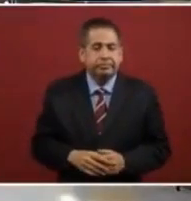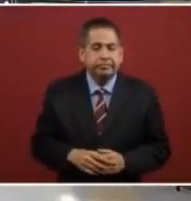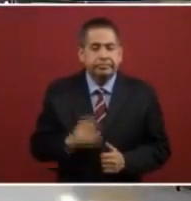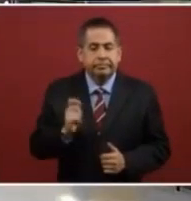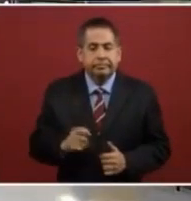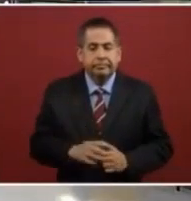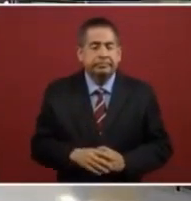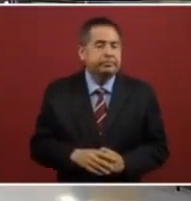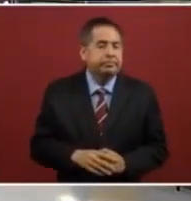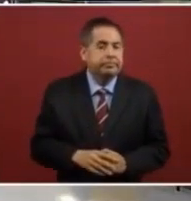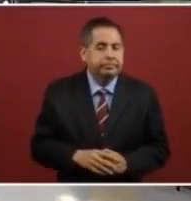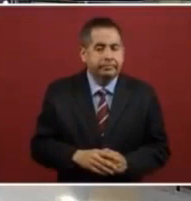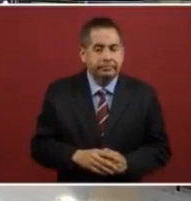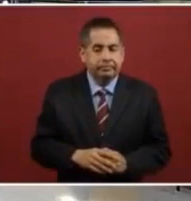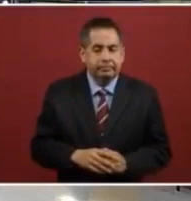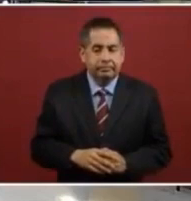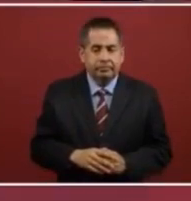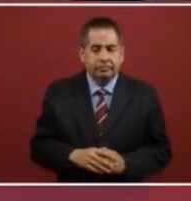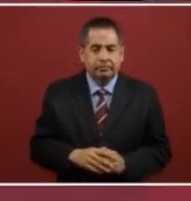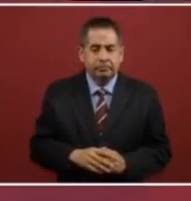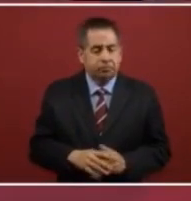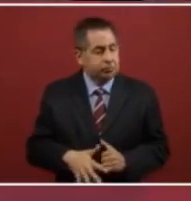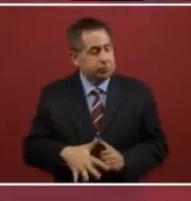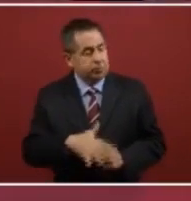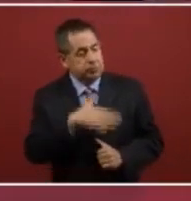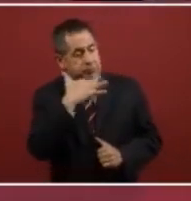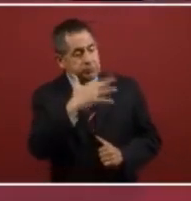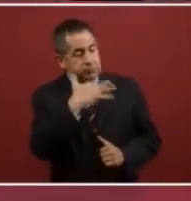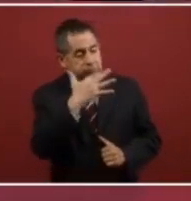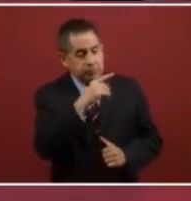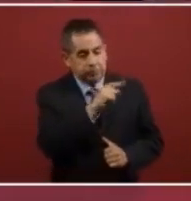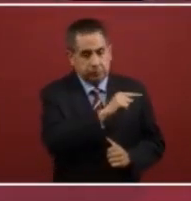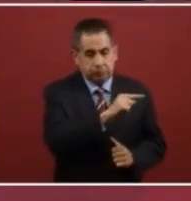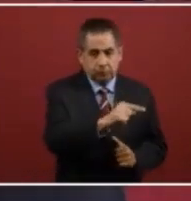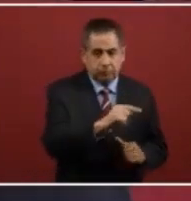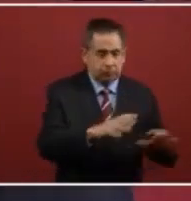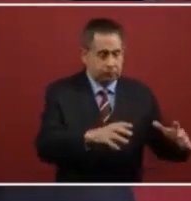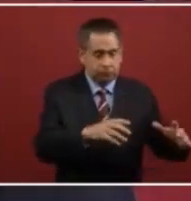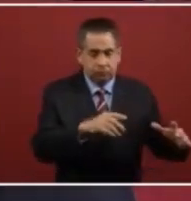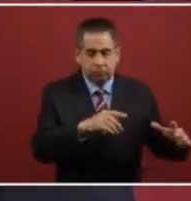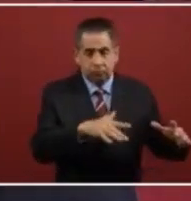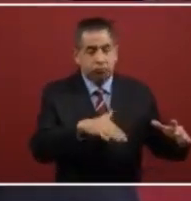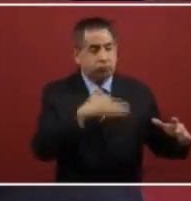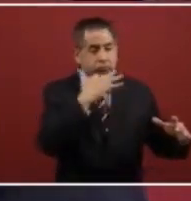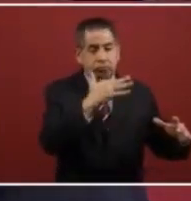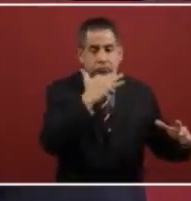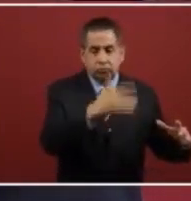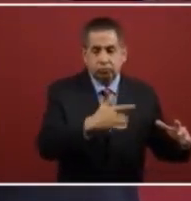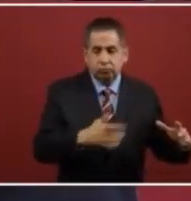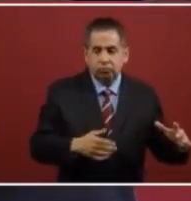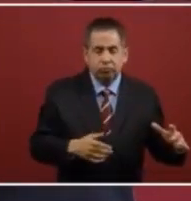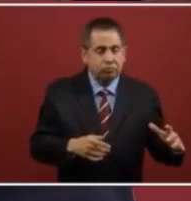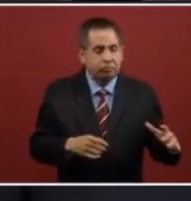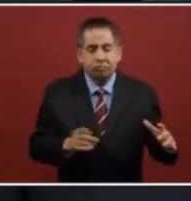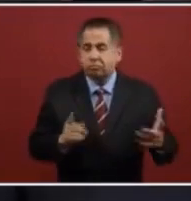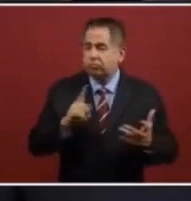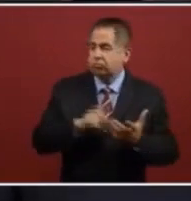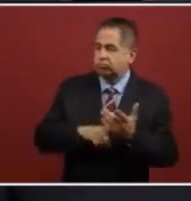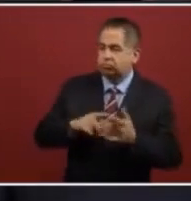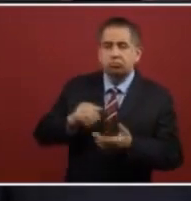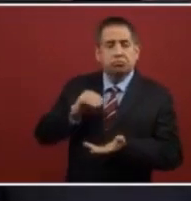Que había corrupción, That there was el corruption, corrupto that the no corrupt, perdía ni siquiera